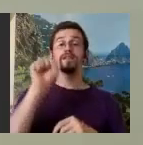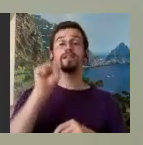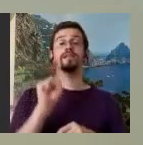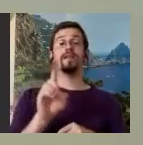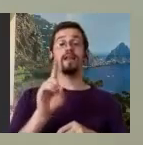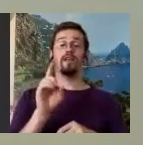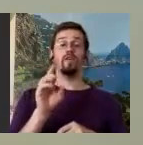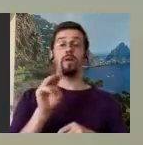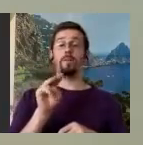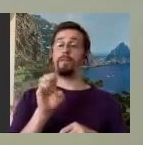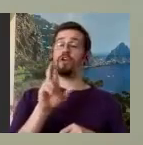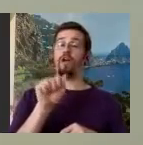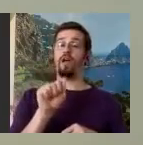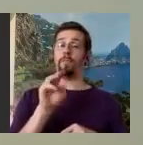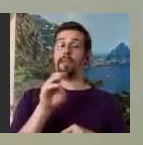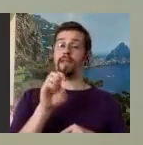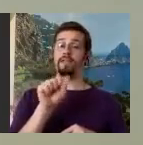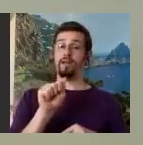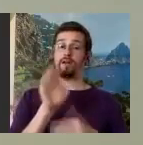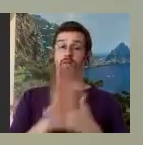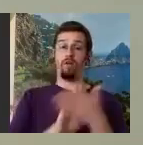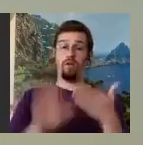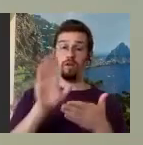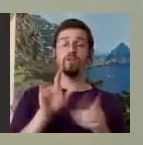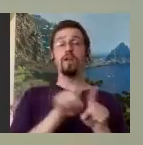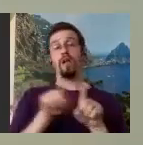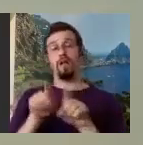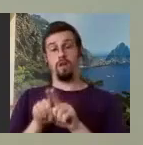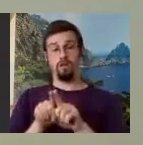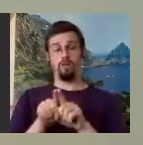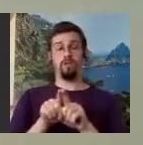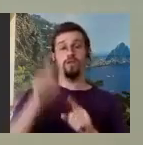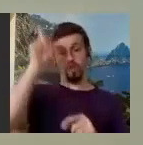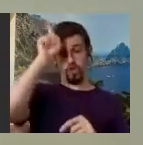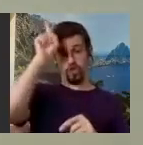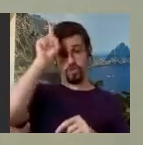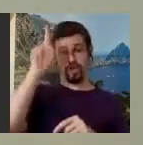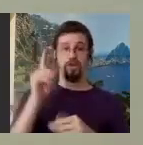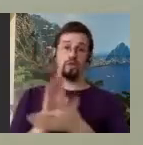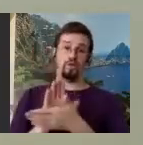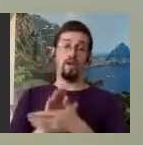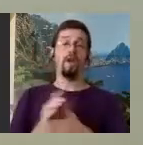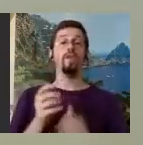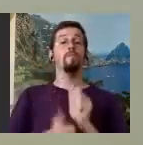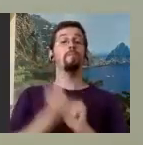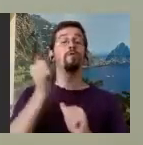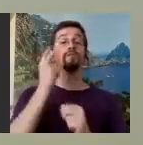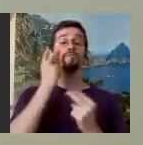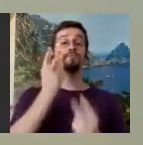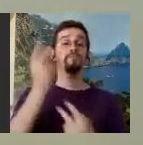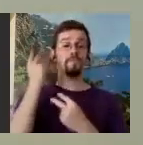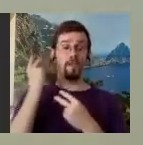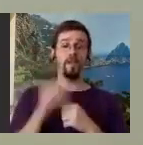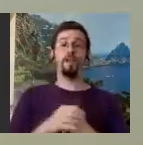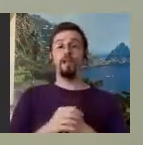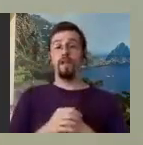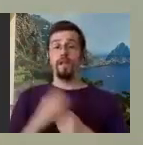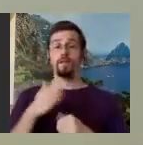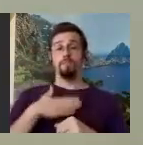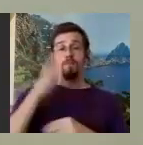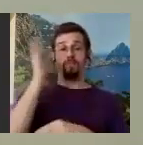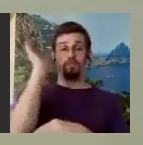these high-scale results in Crest Academy School for 11th and 12th graders, at San Diego